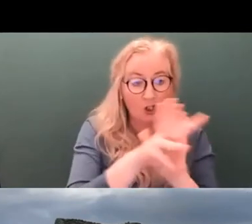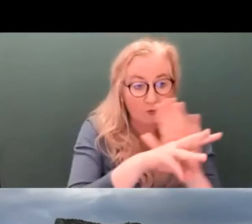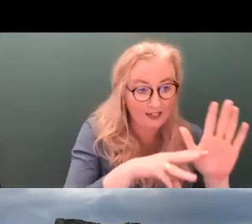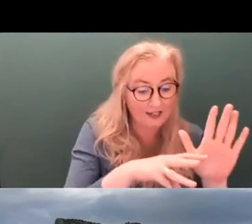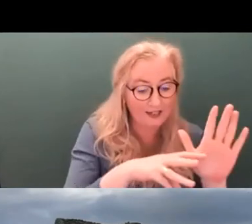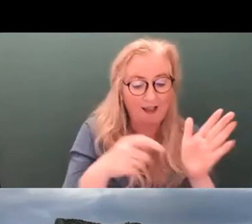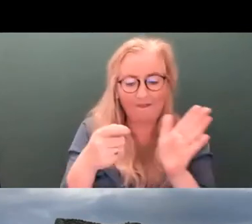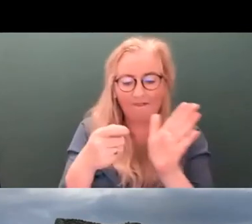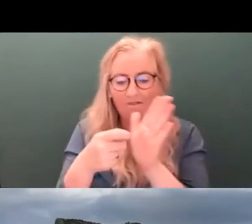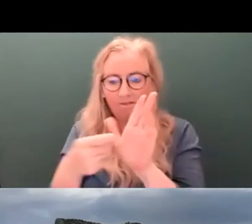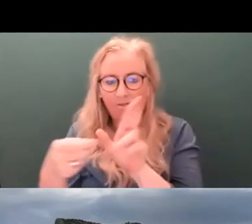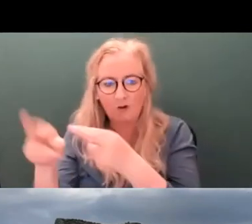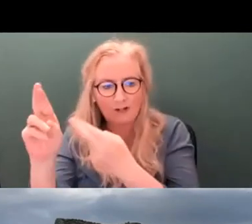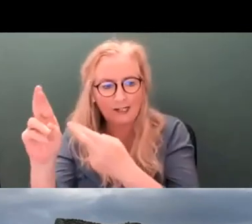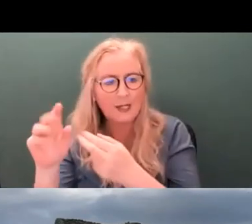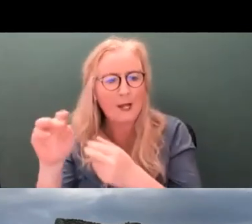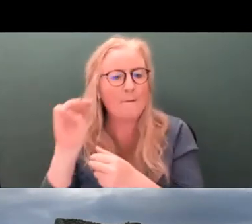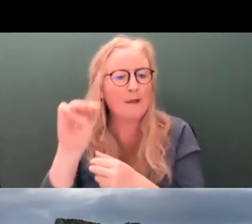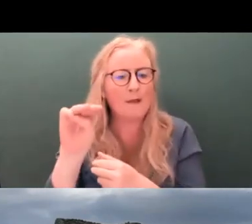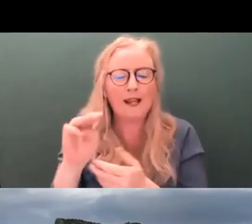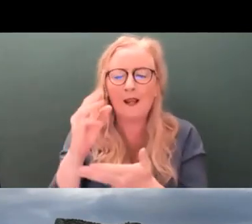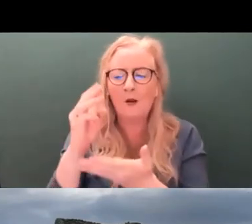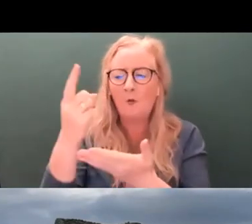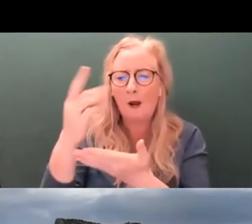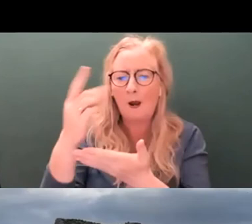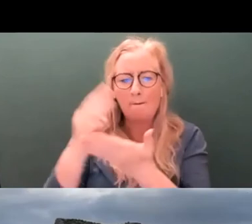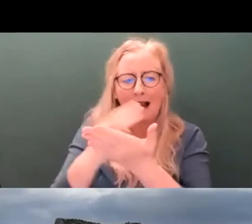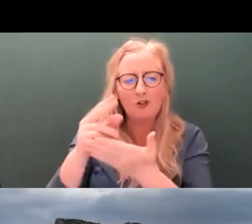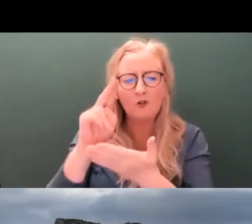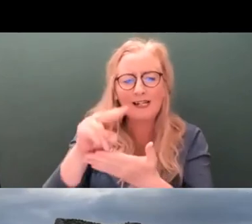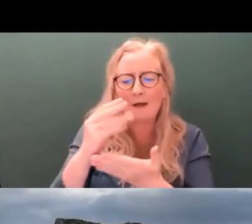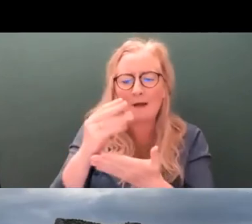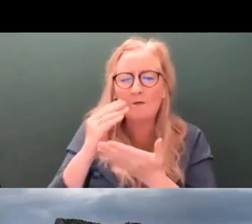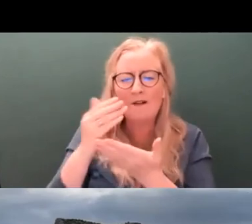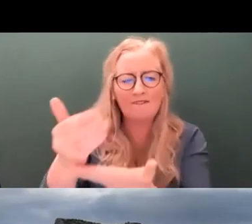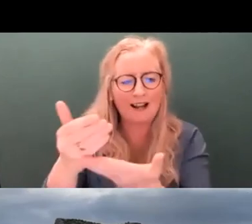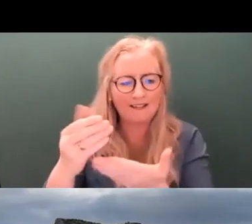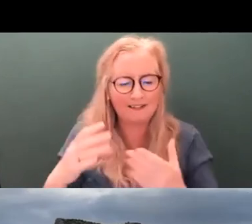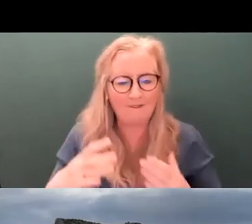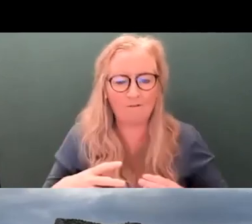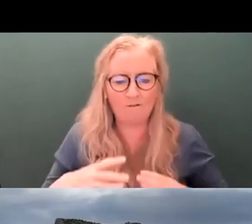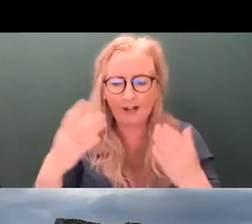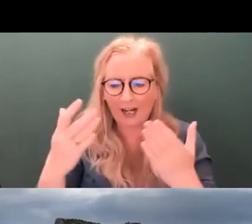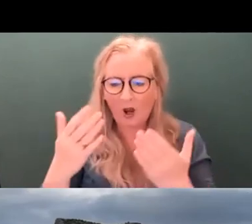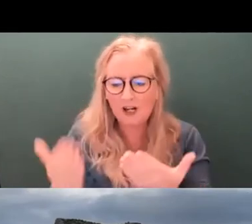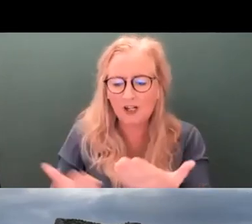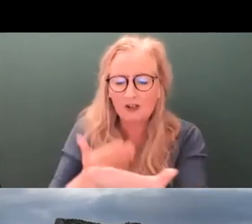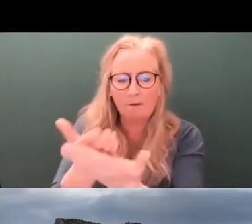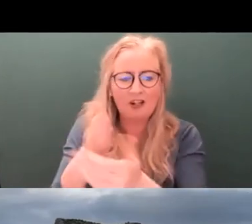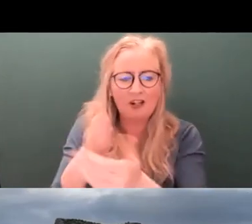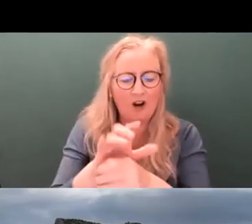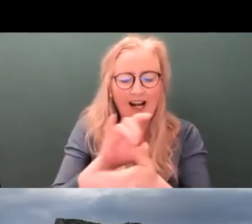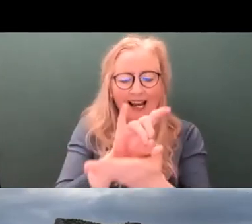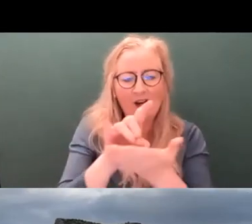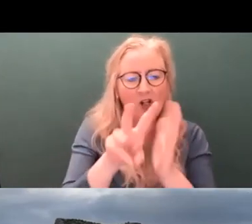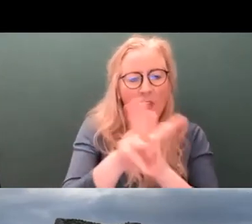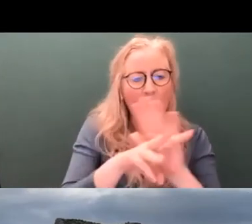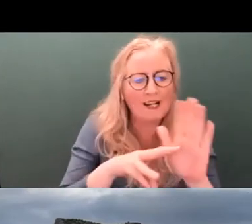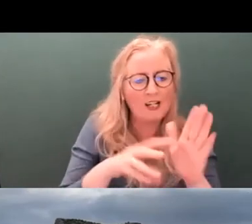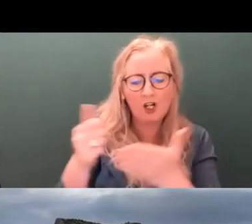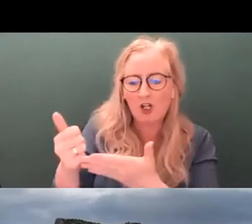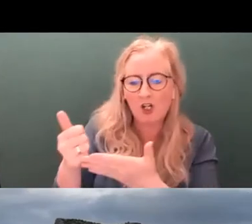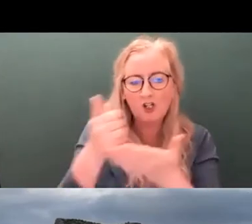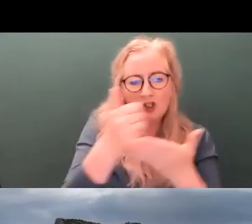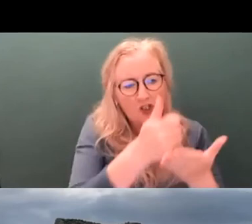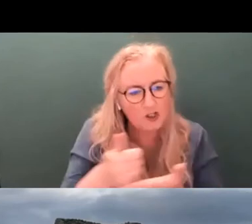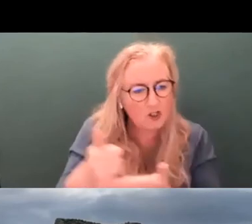there might be a free aspect that you could you could propose or submit for Heritage Week that would support your fundraiser.